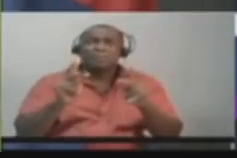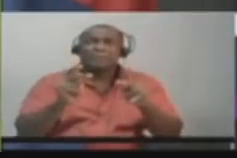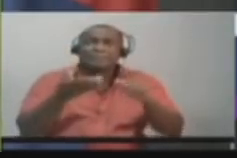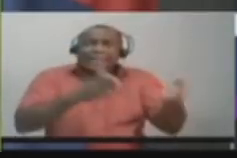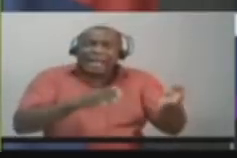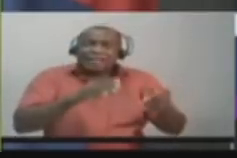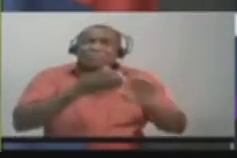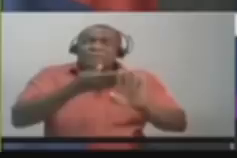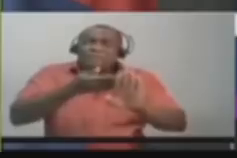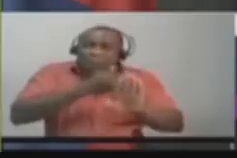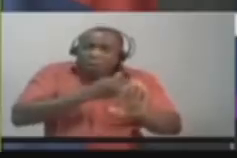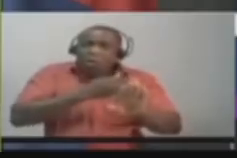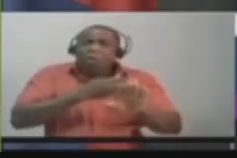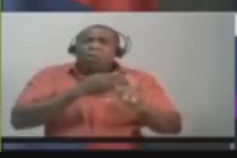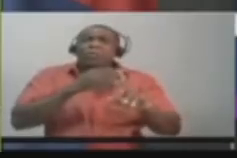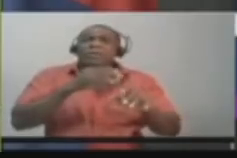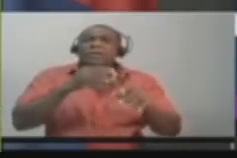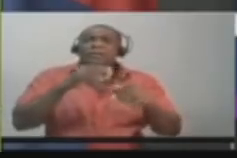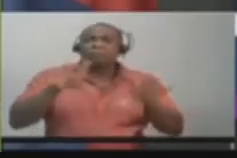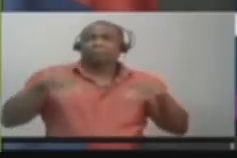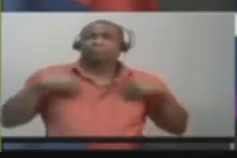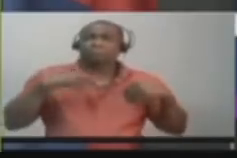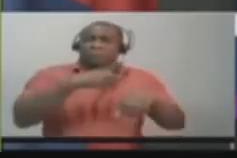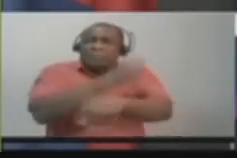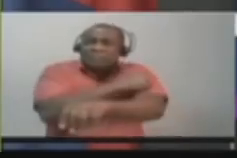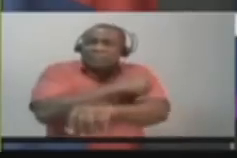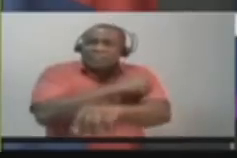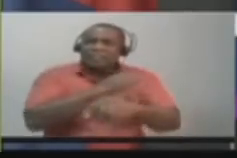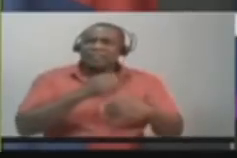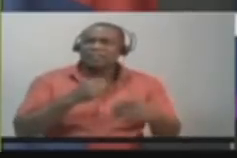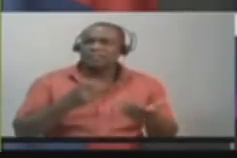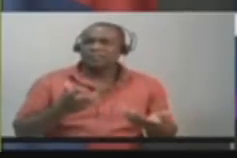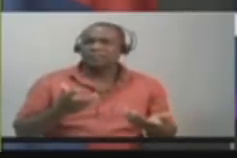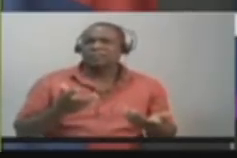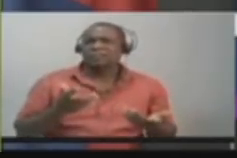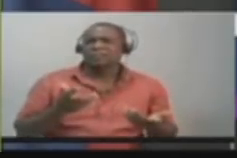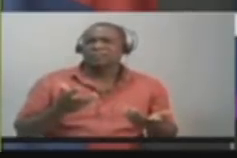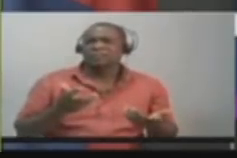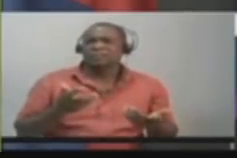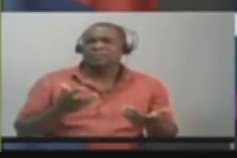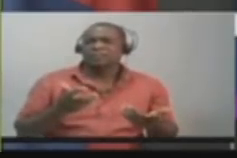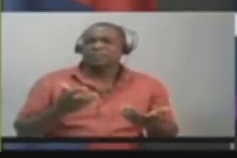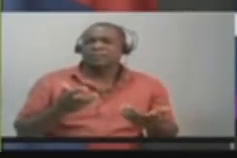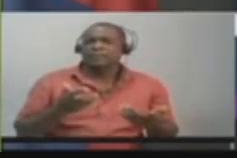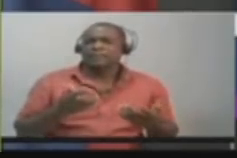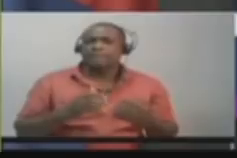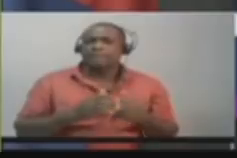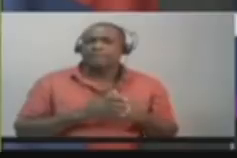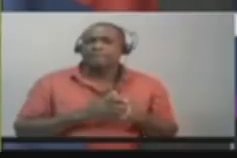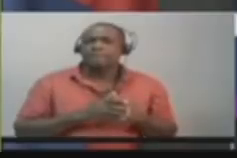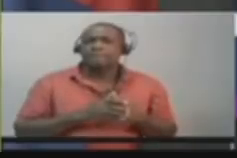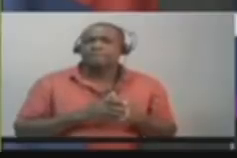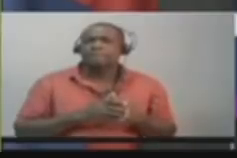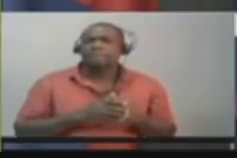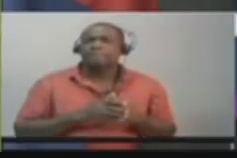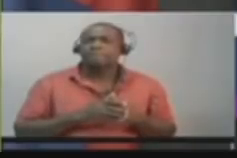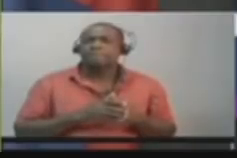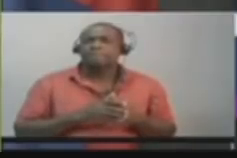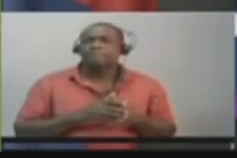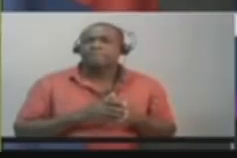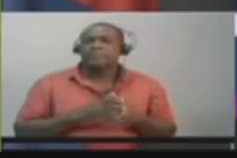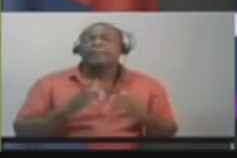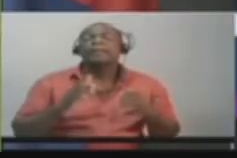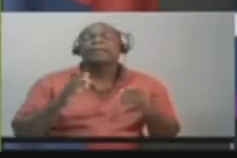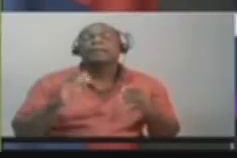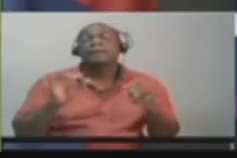and we knew that there was a vaccine that could change those circumstances. And I could tell you,